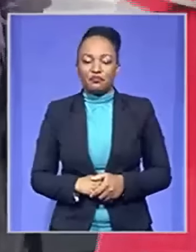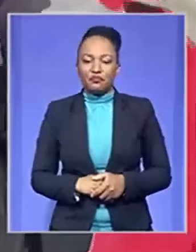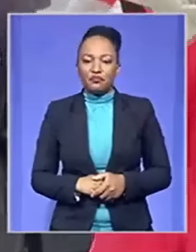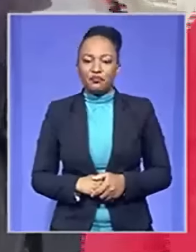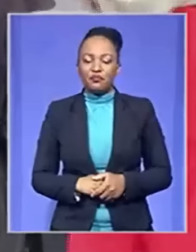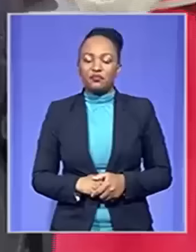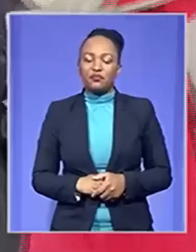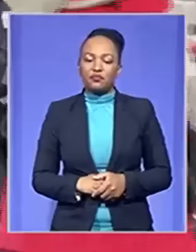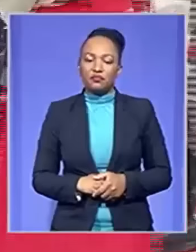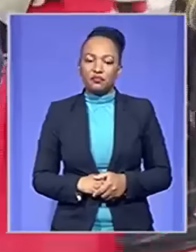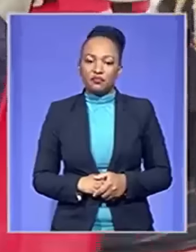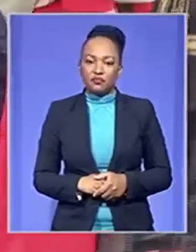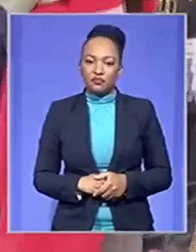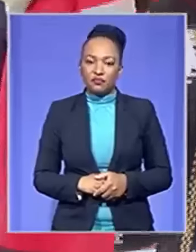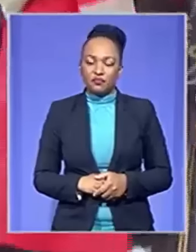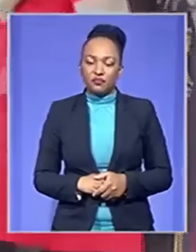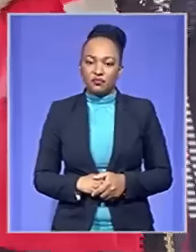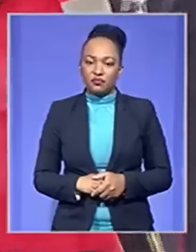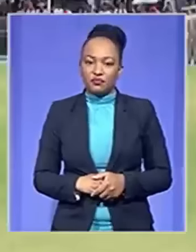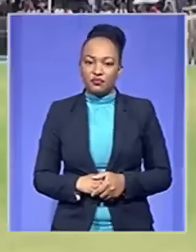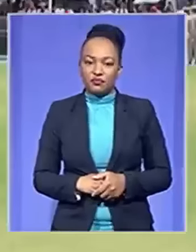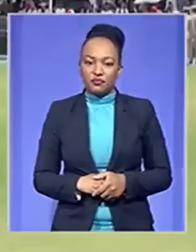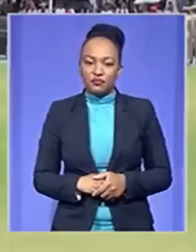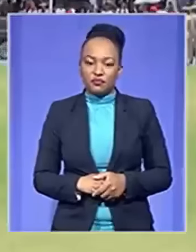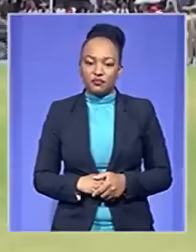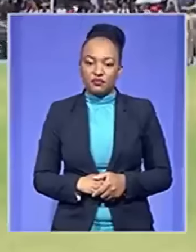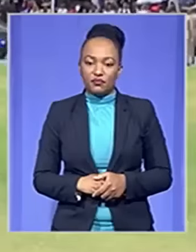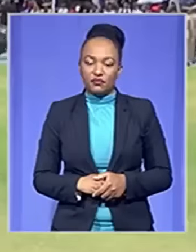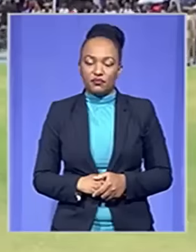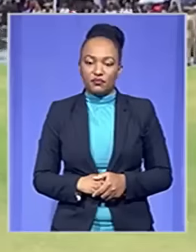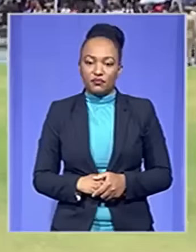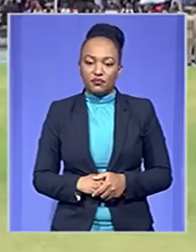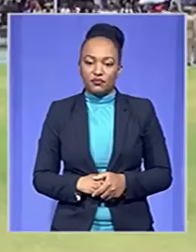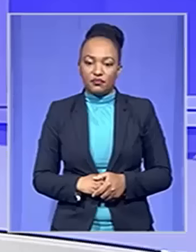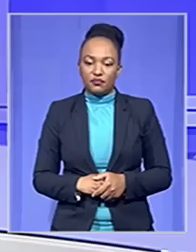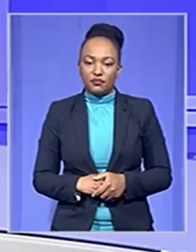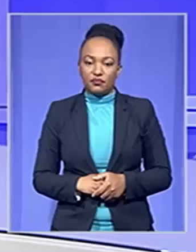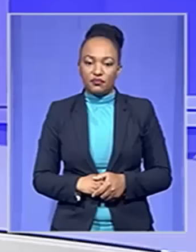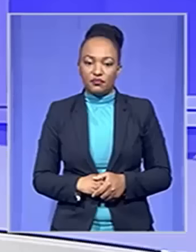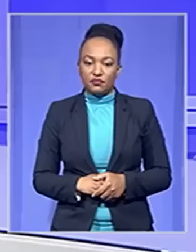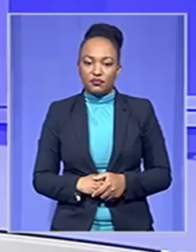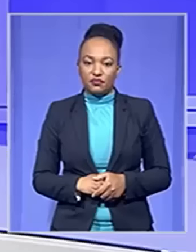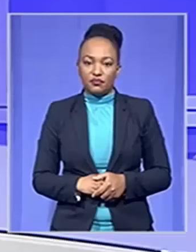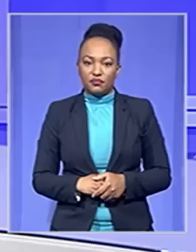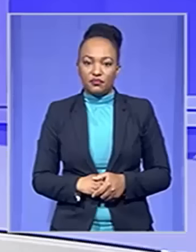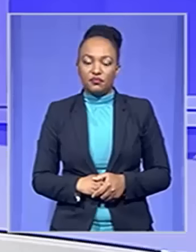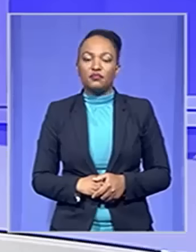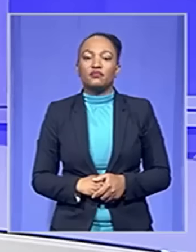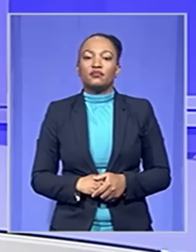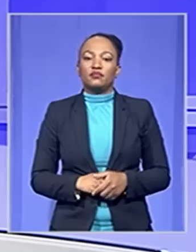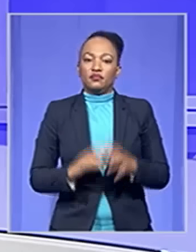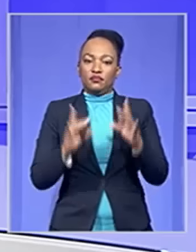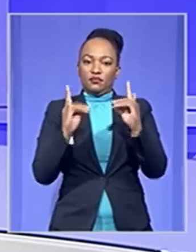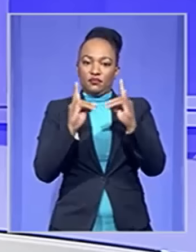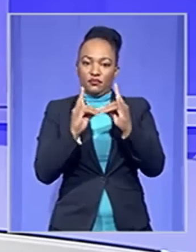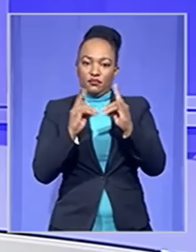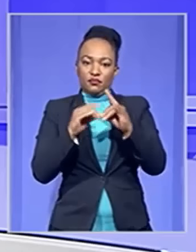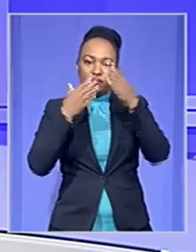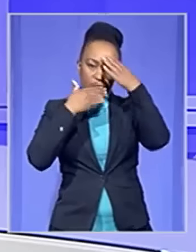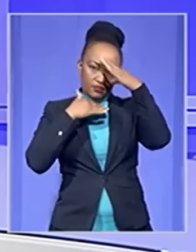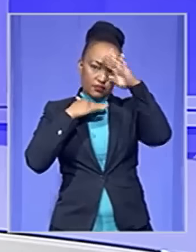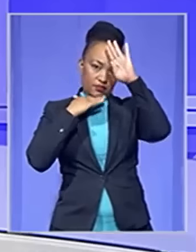Sophie Bukwena, SABC News, Gaborone, Botswana. Stadium Bosetšhaba sa Botswana